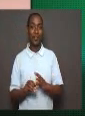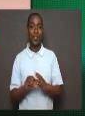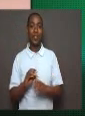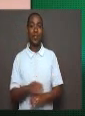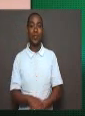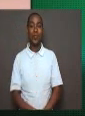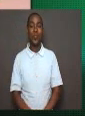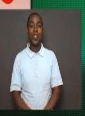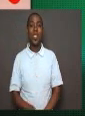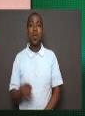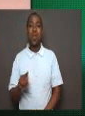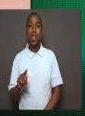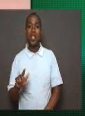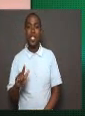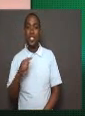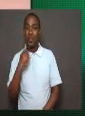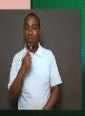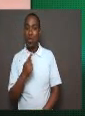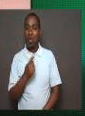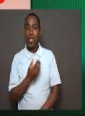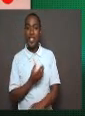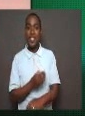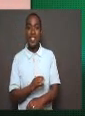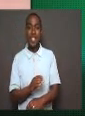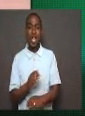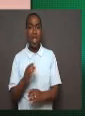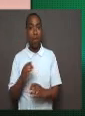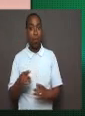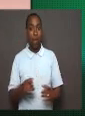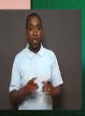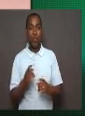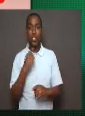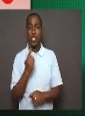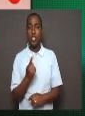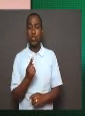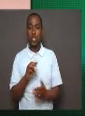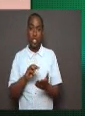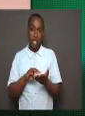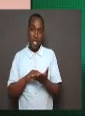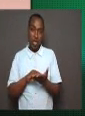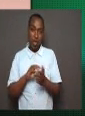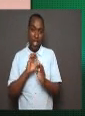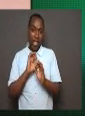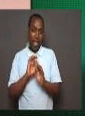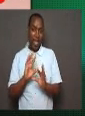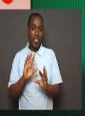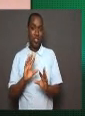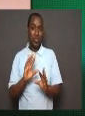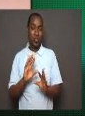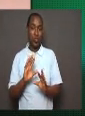Platelets are cell fragments without nuclei that work with